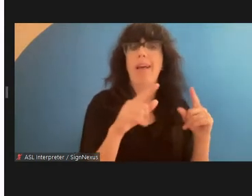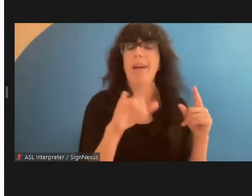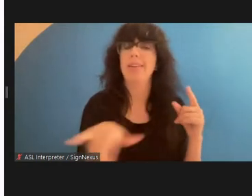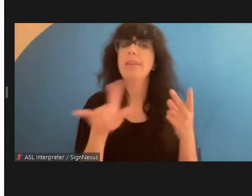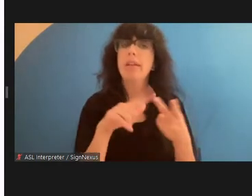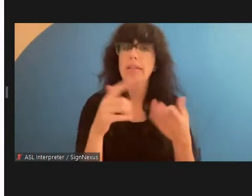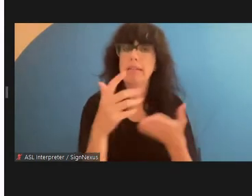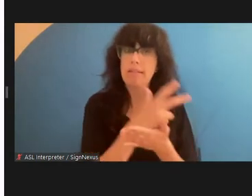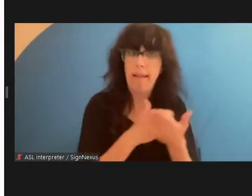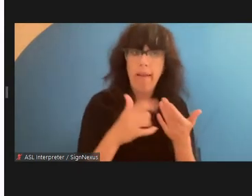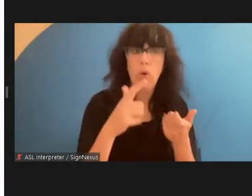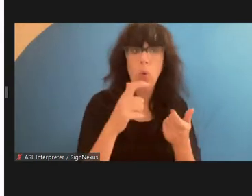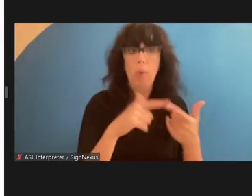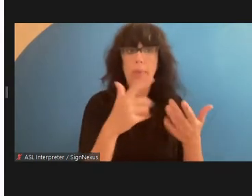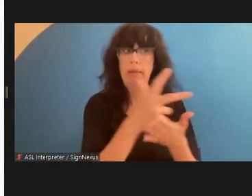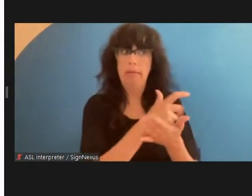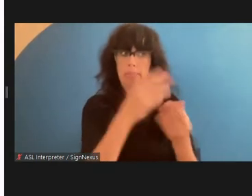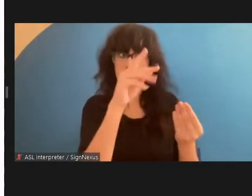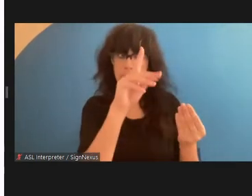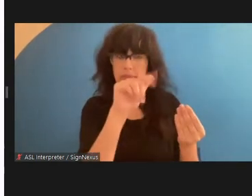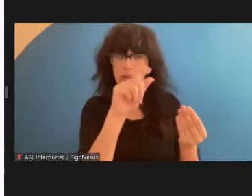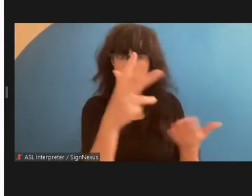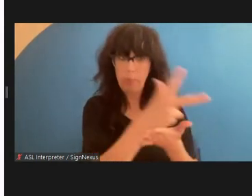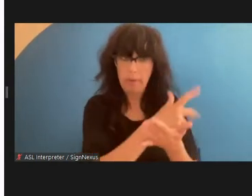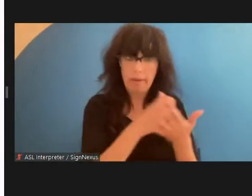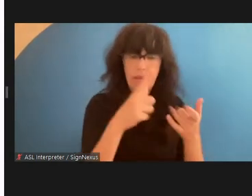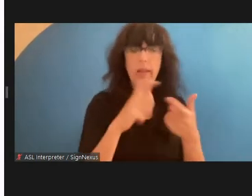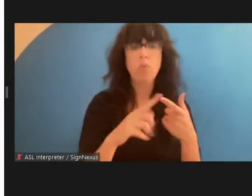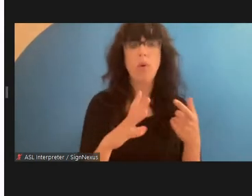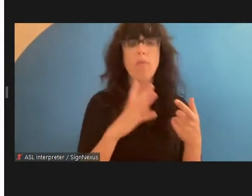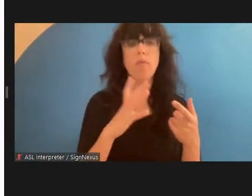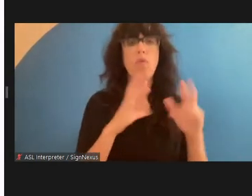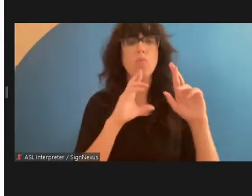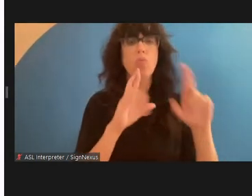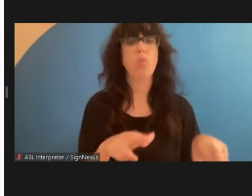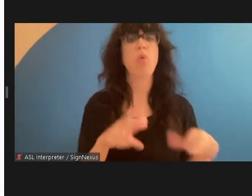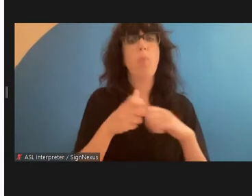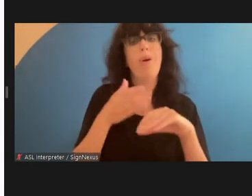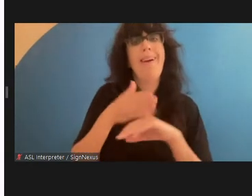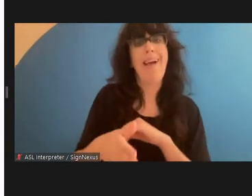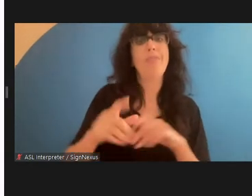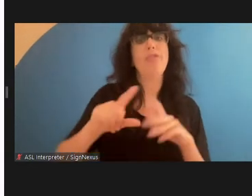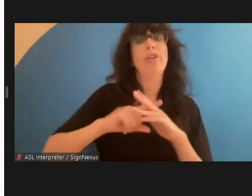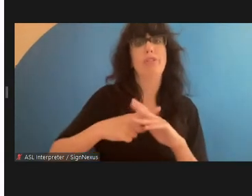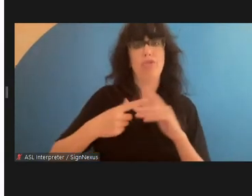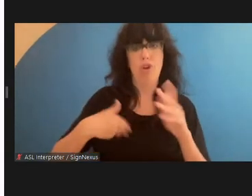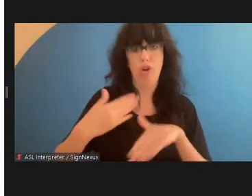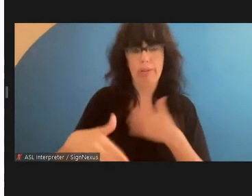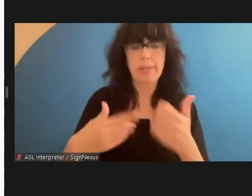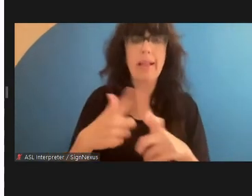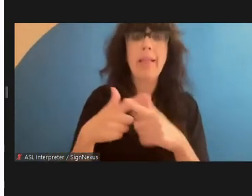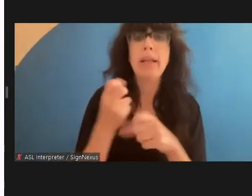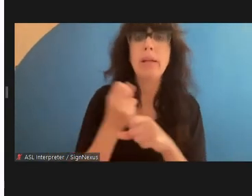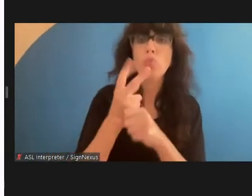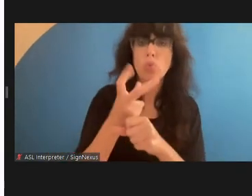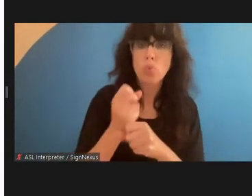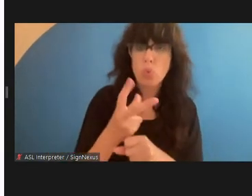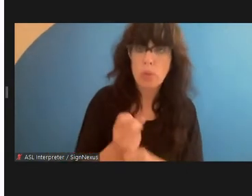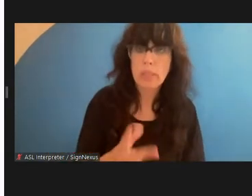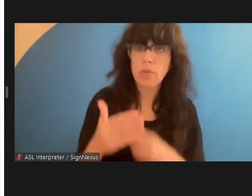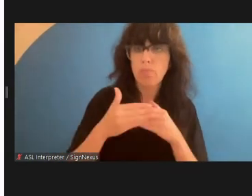advance and after implementation and a formal report will be issued one year after implementation and then every two years thereafter